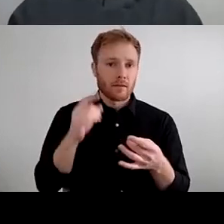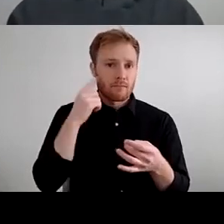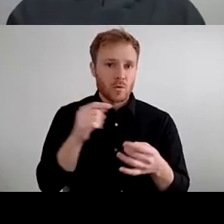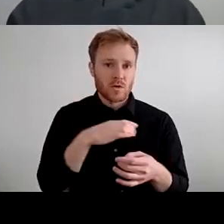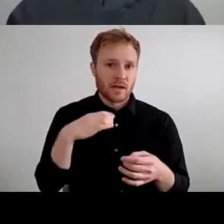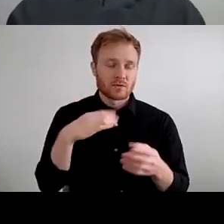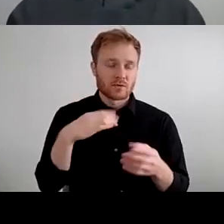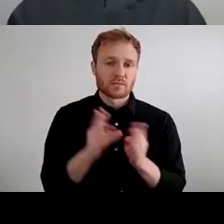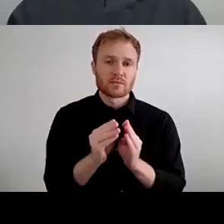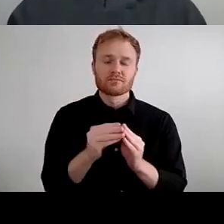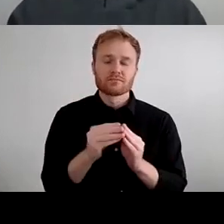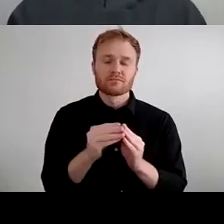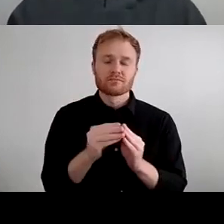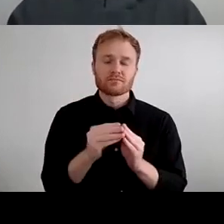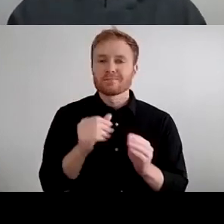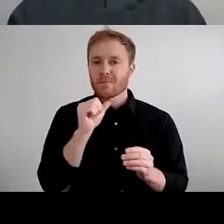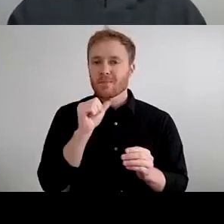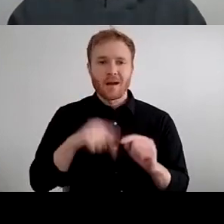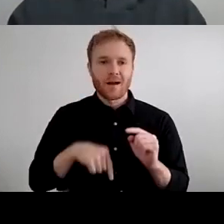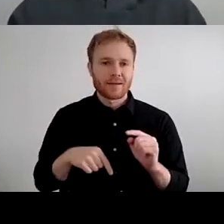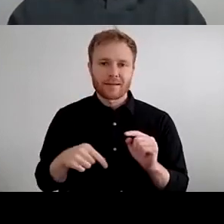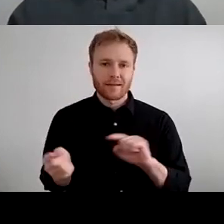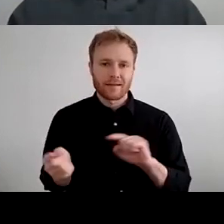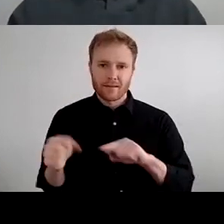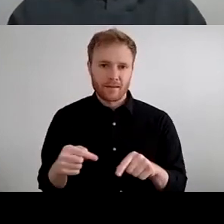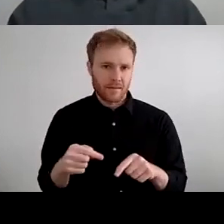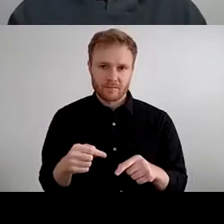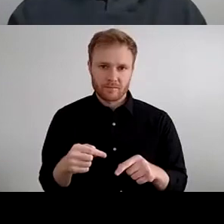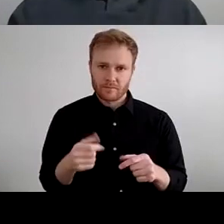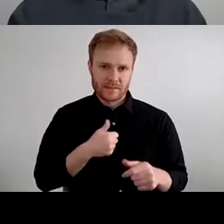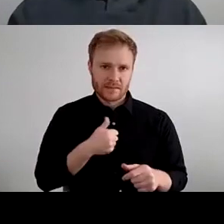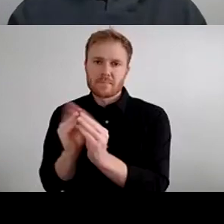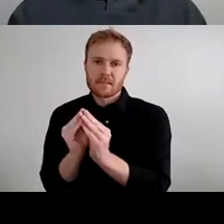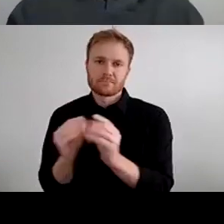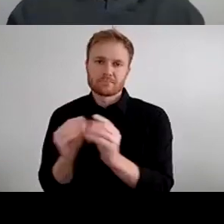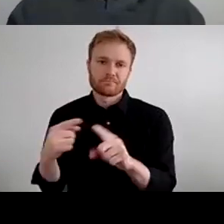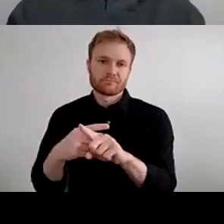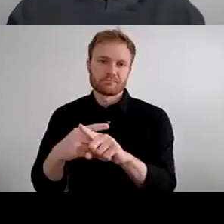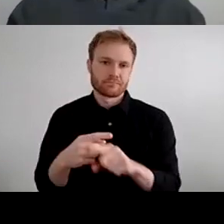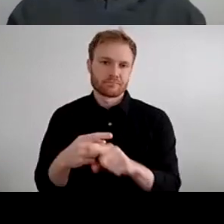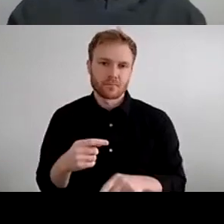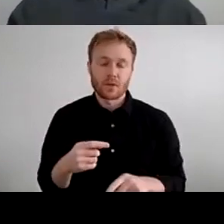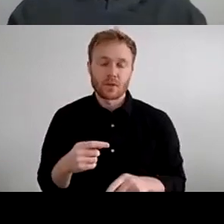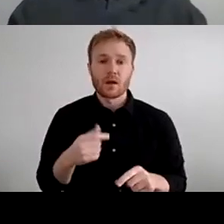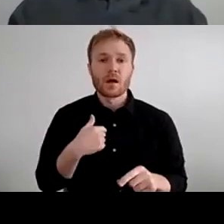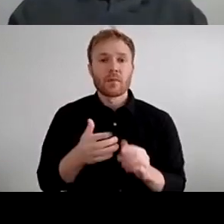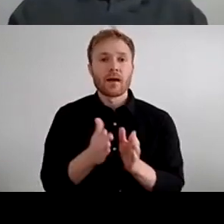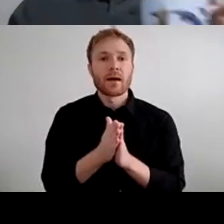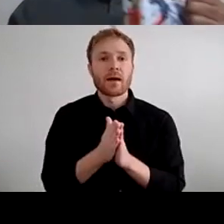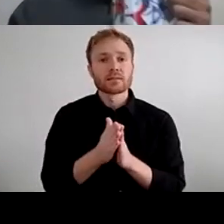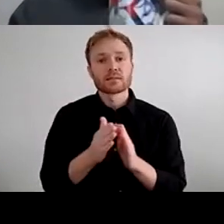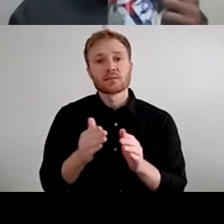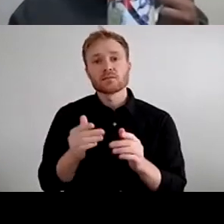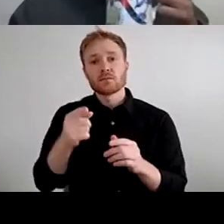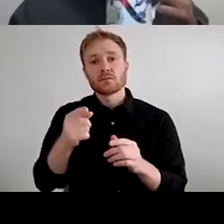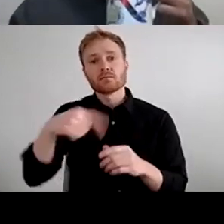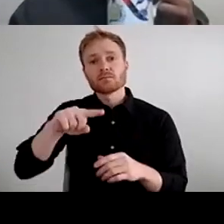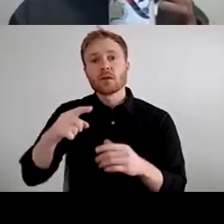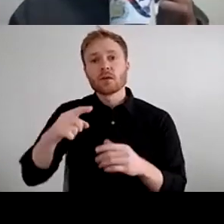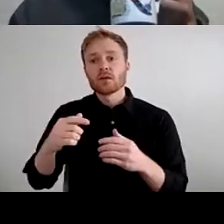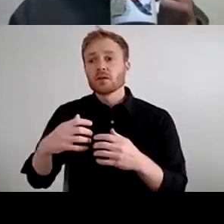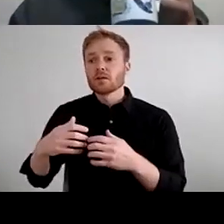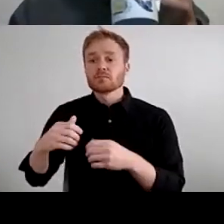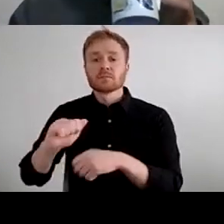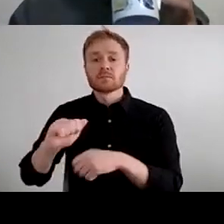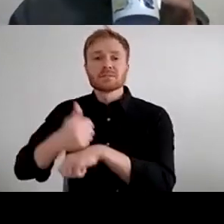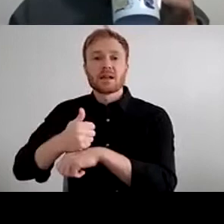a work meeting scheduled at 10 a.m. I'm asking city council to create a separate budget post-agenda meeting that takes place outside of work